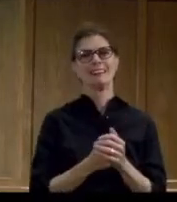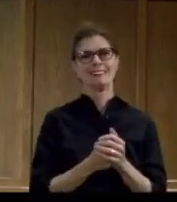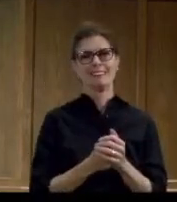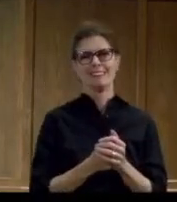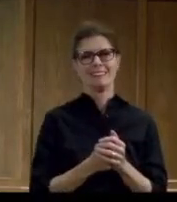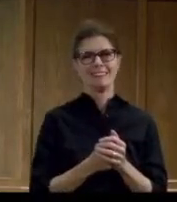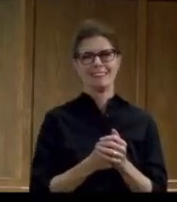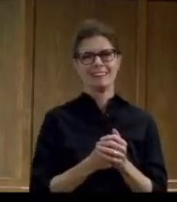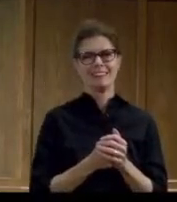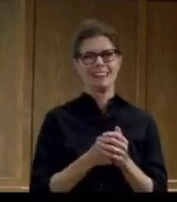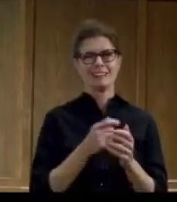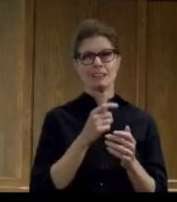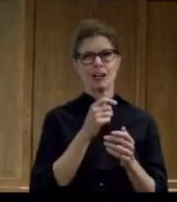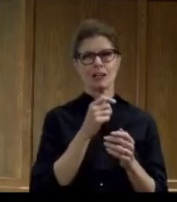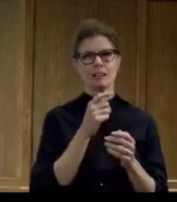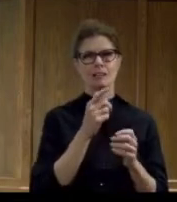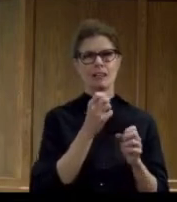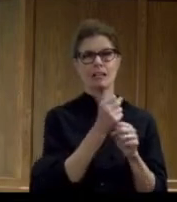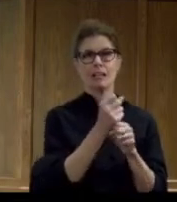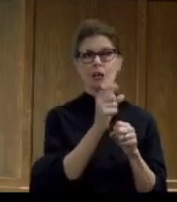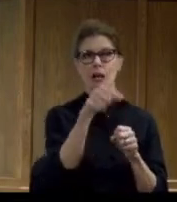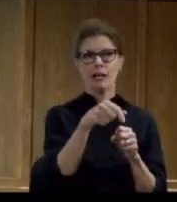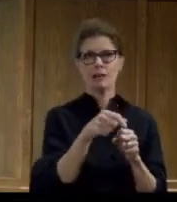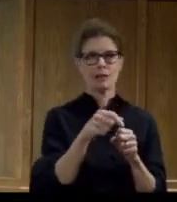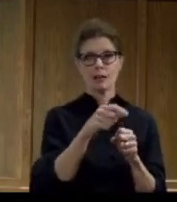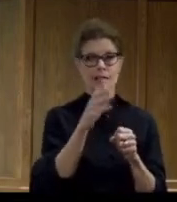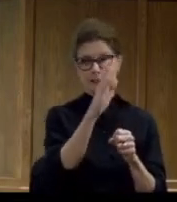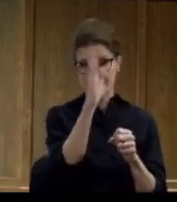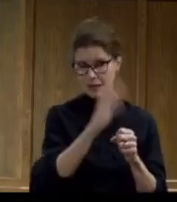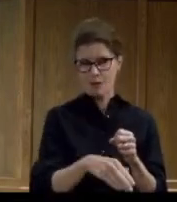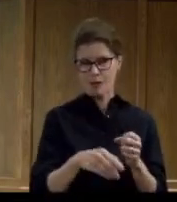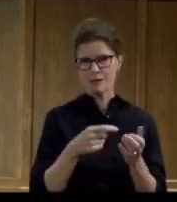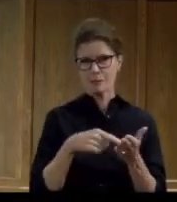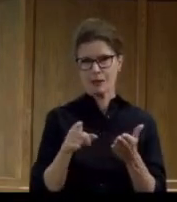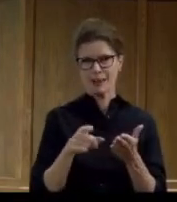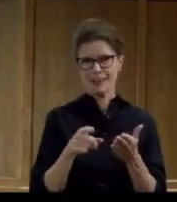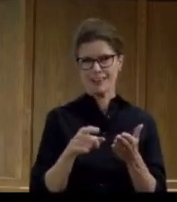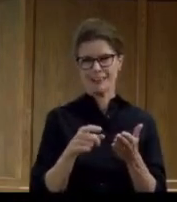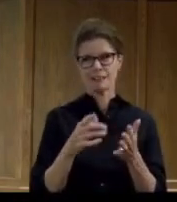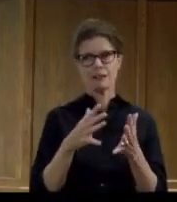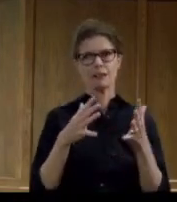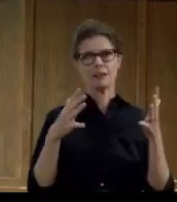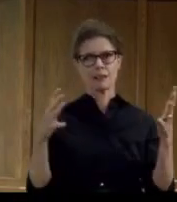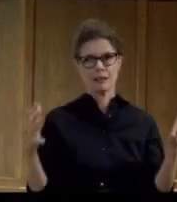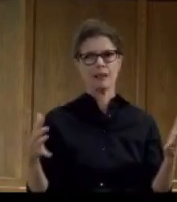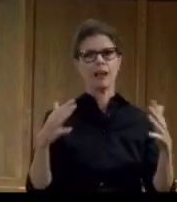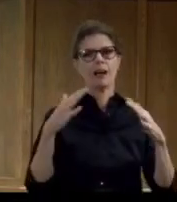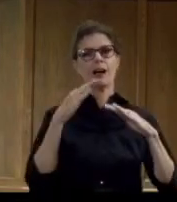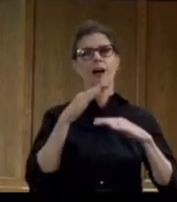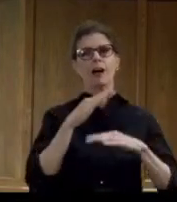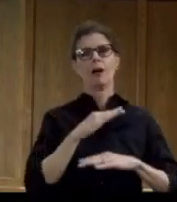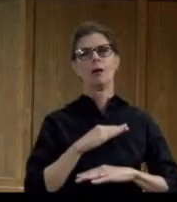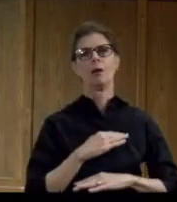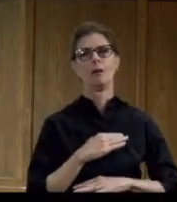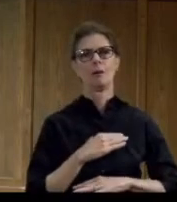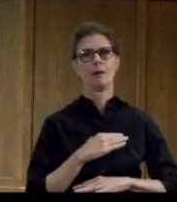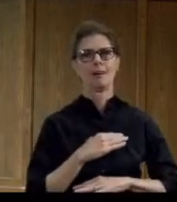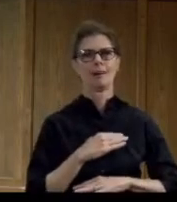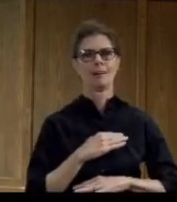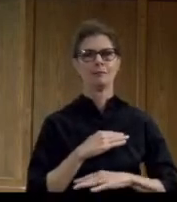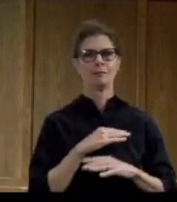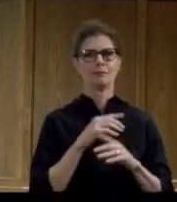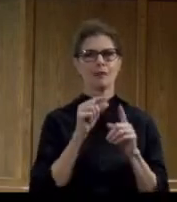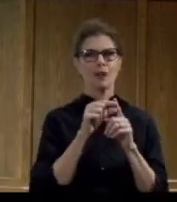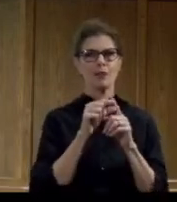later or 2 years later. Like, he doesn't have to pay it at all. Like, there was so much relief. Well, the word